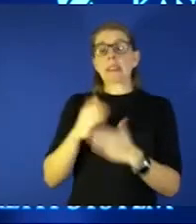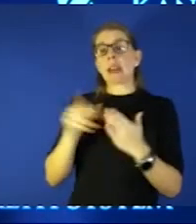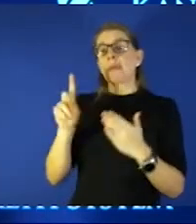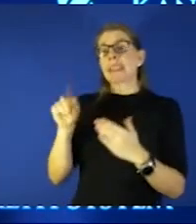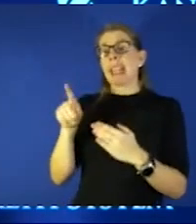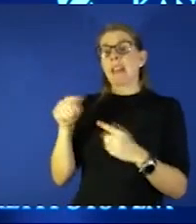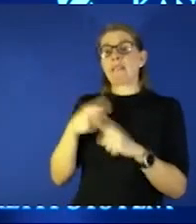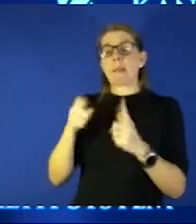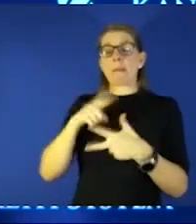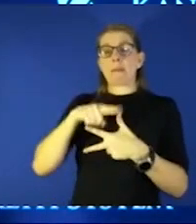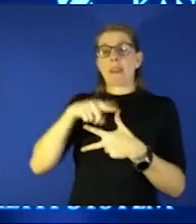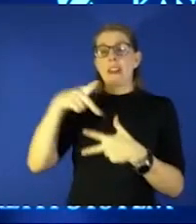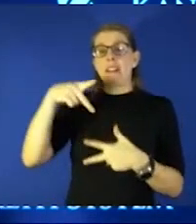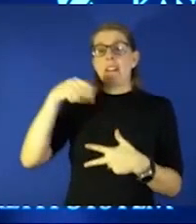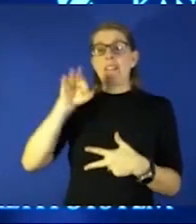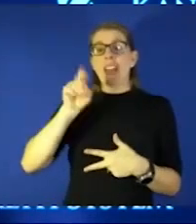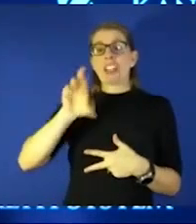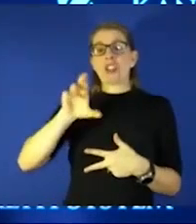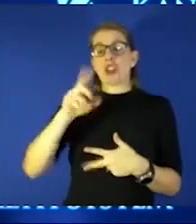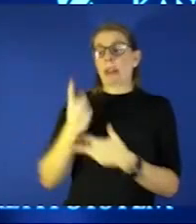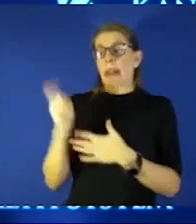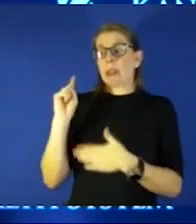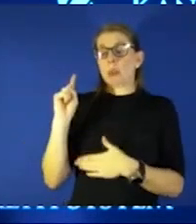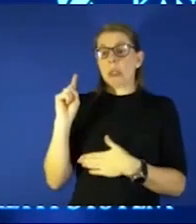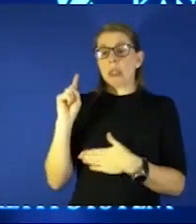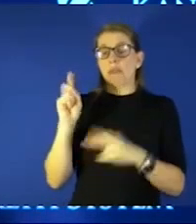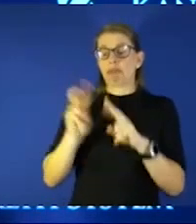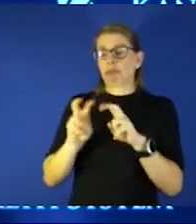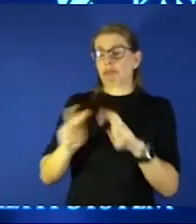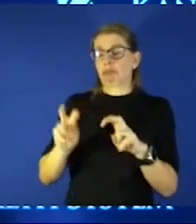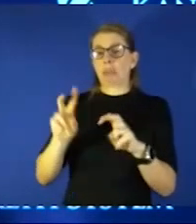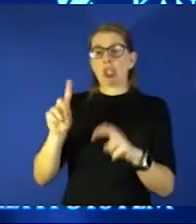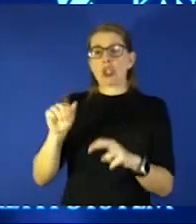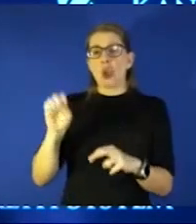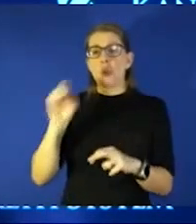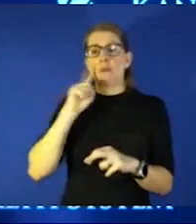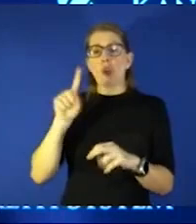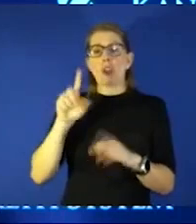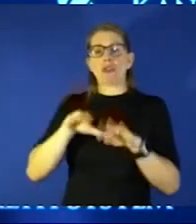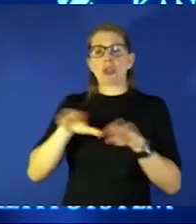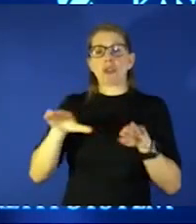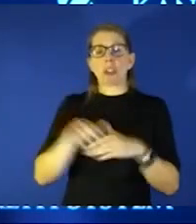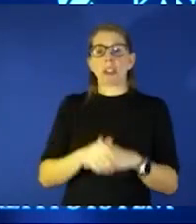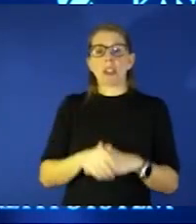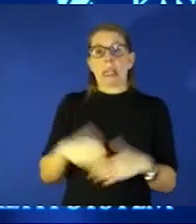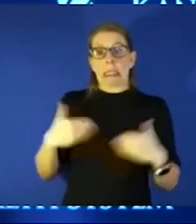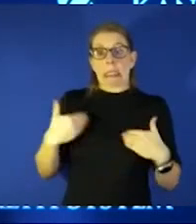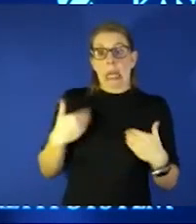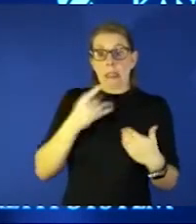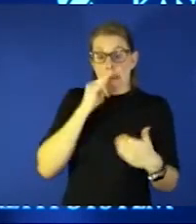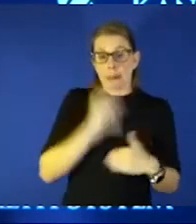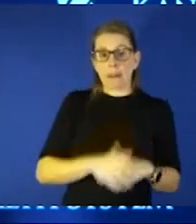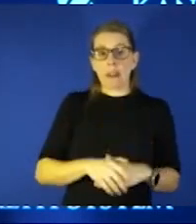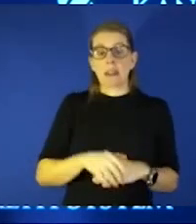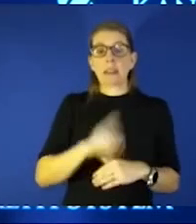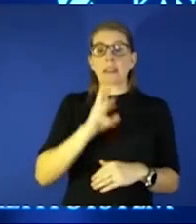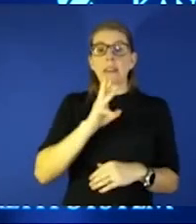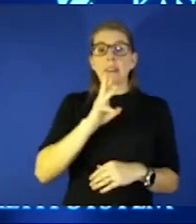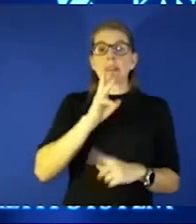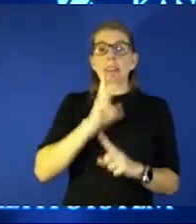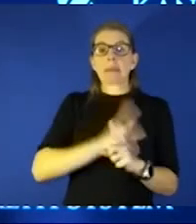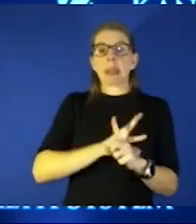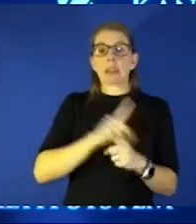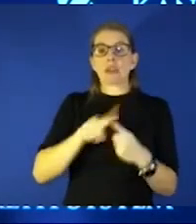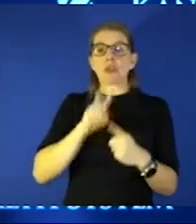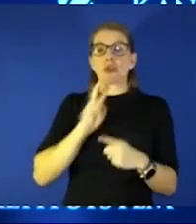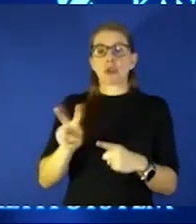last week looking at the dosing in children young kids and like six months to two years and finding that it was